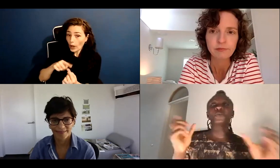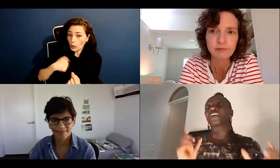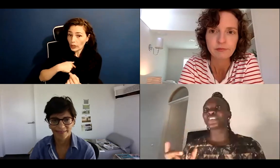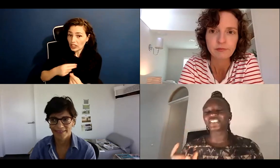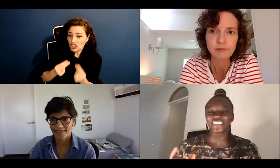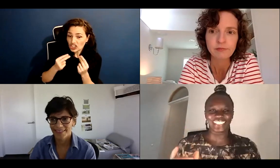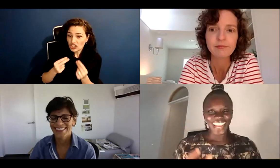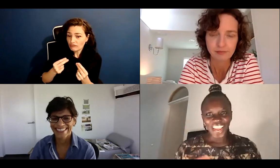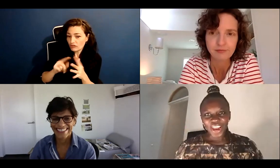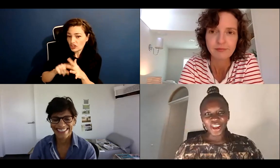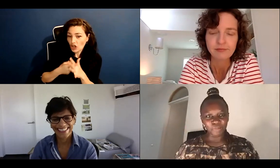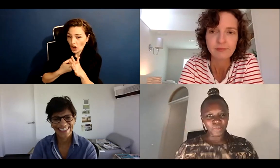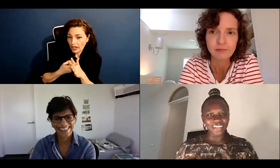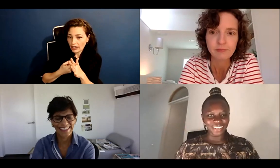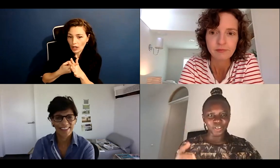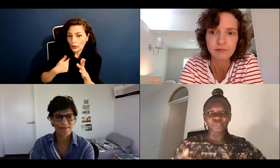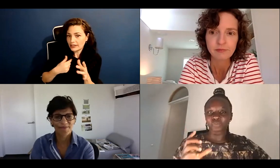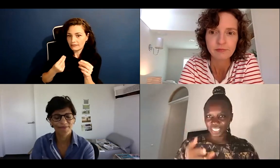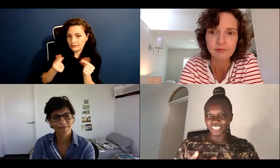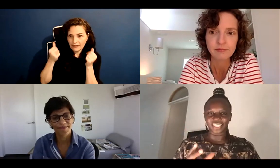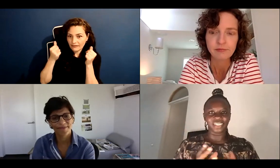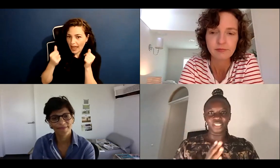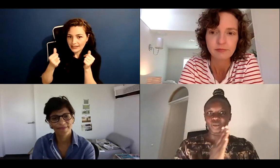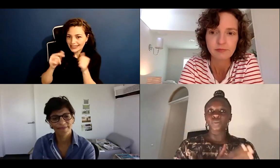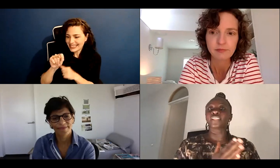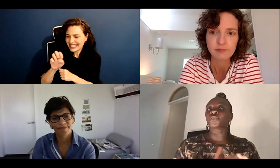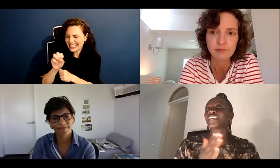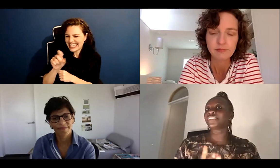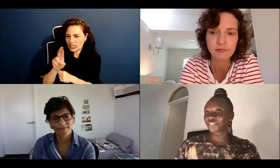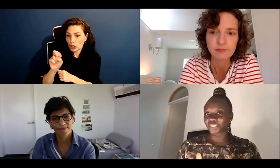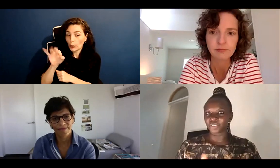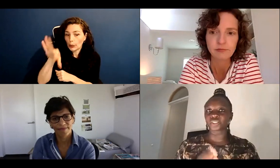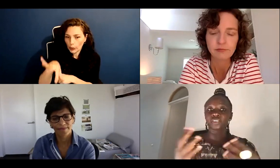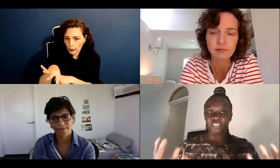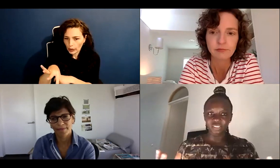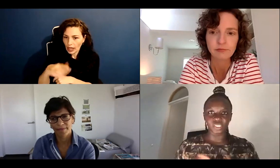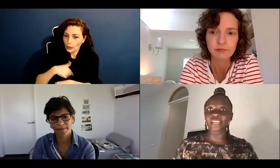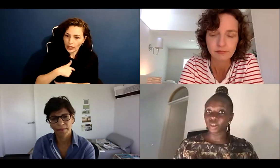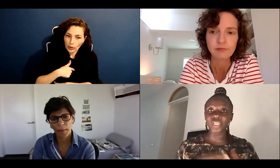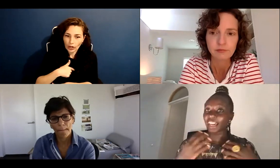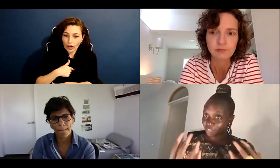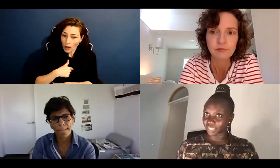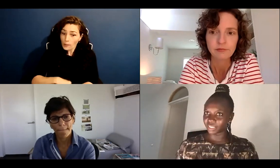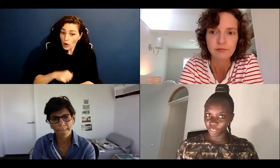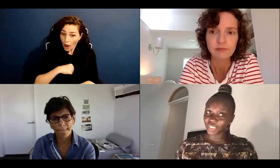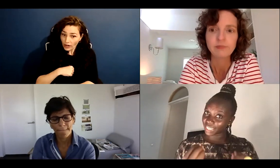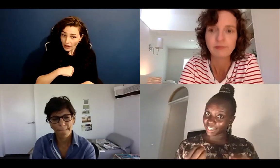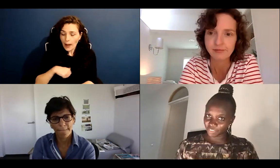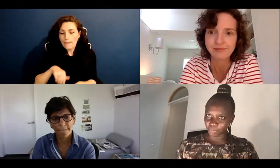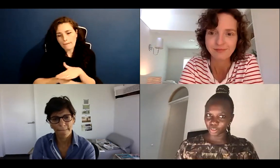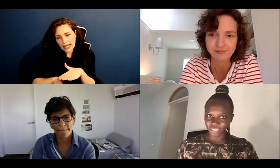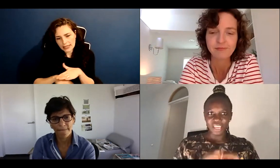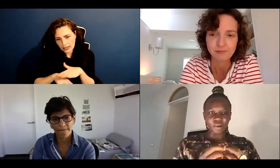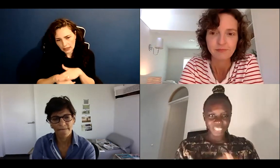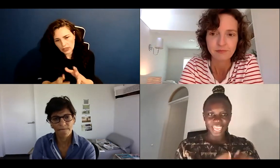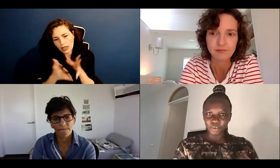were so proud of, it was basically, it was a lot of interviews, And like, we love this interview and we still love them a